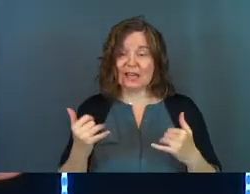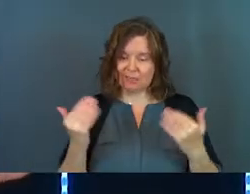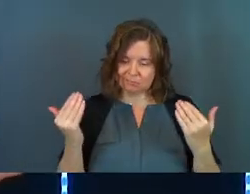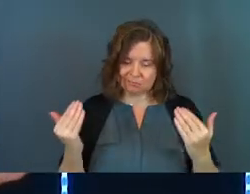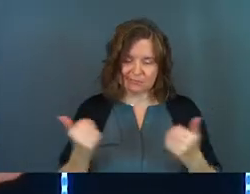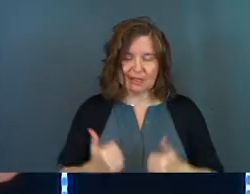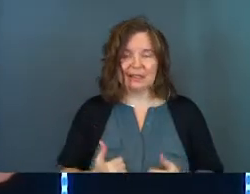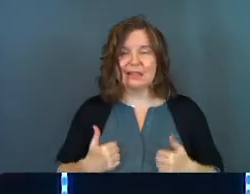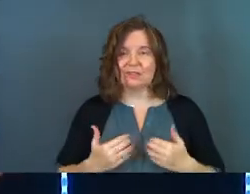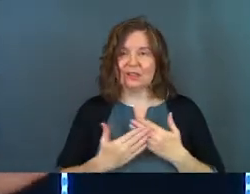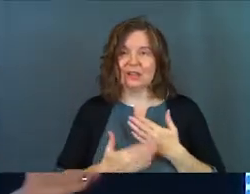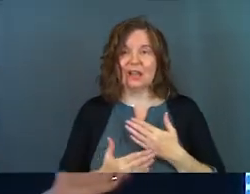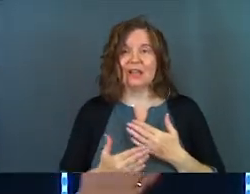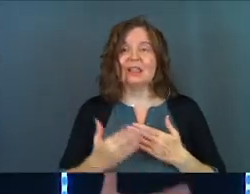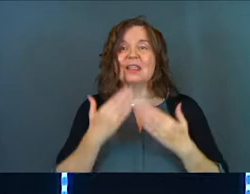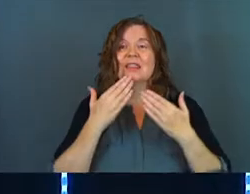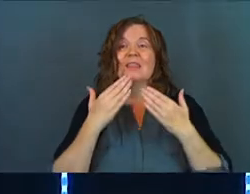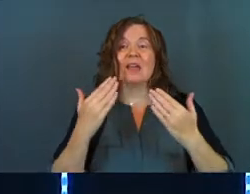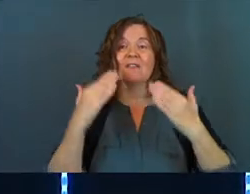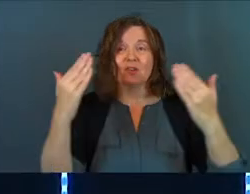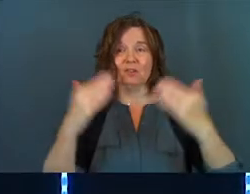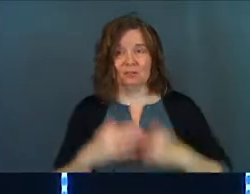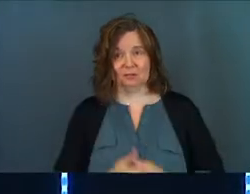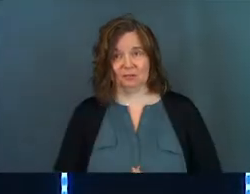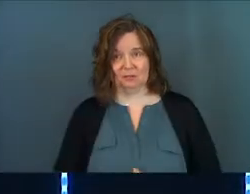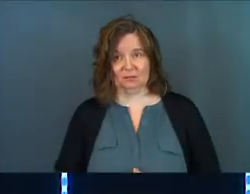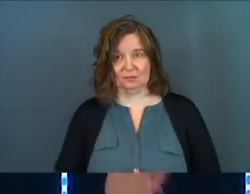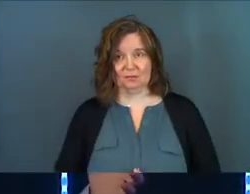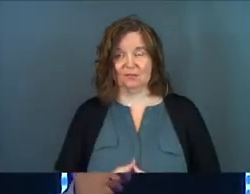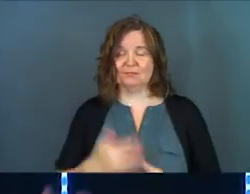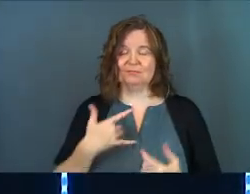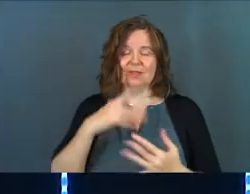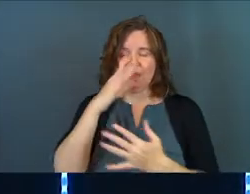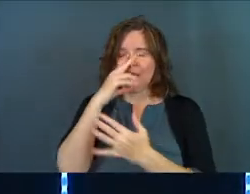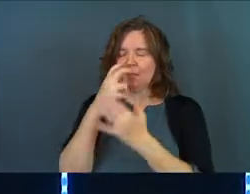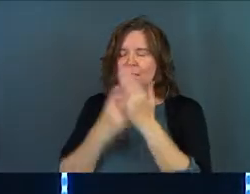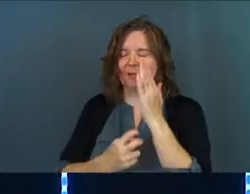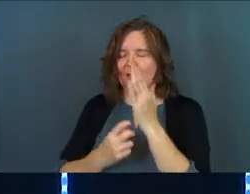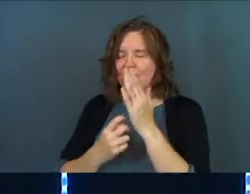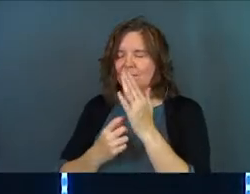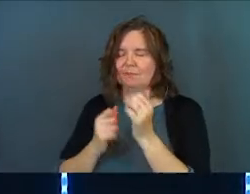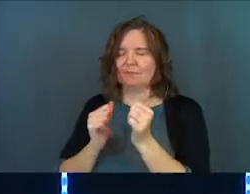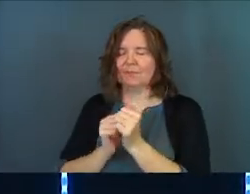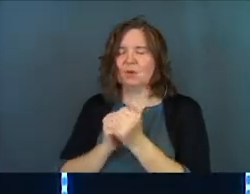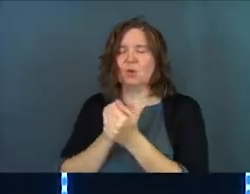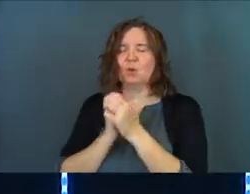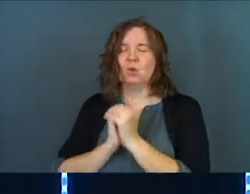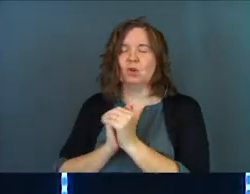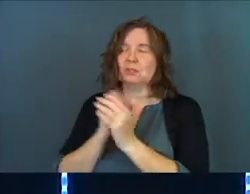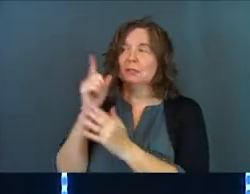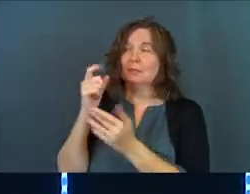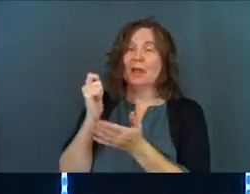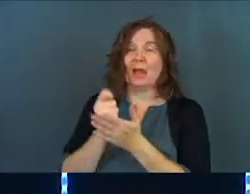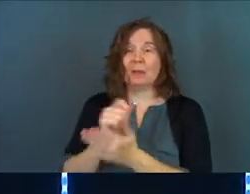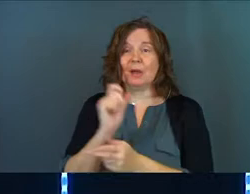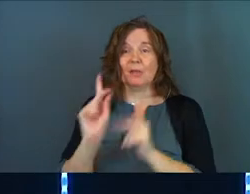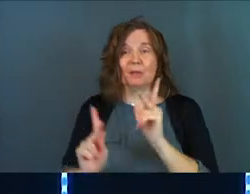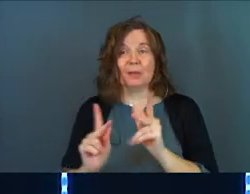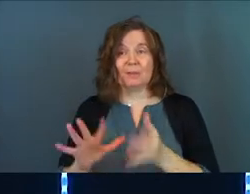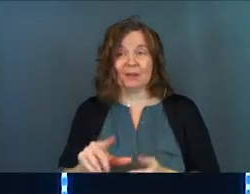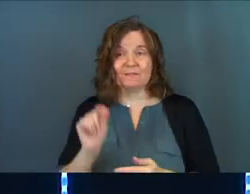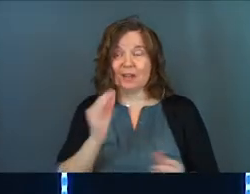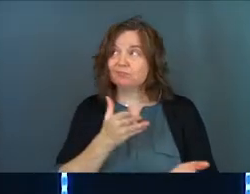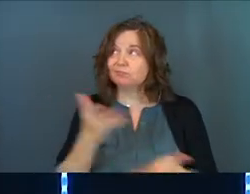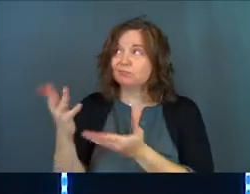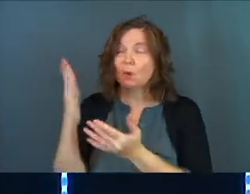Now live the rest of your life thankful, in love, worshiping him, helping other people